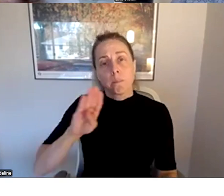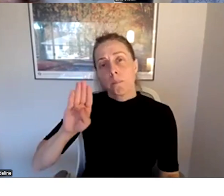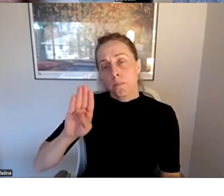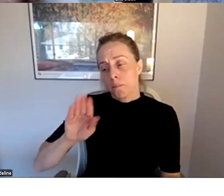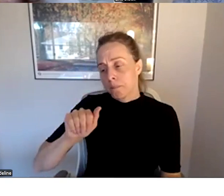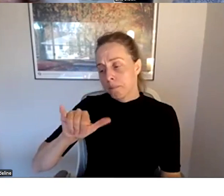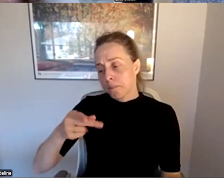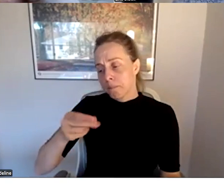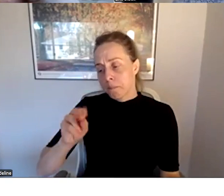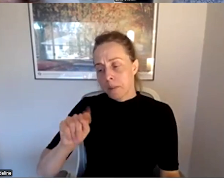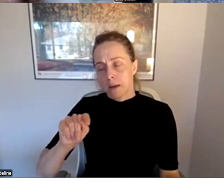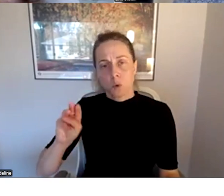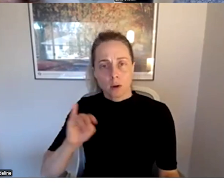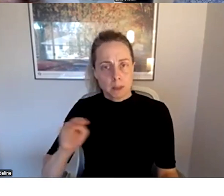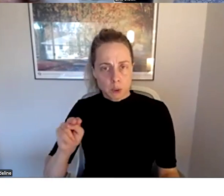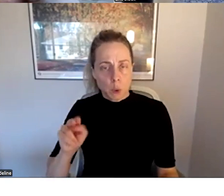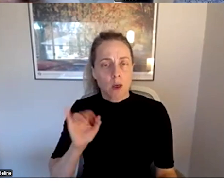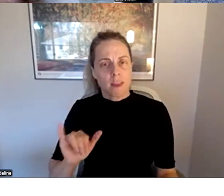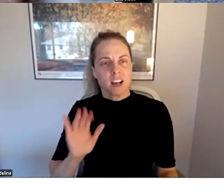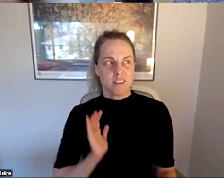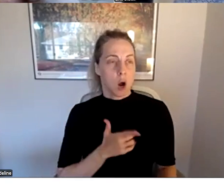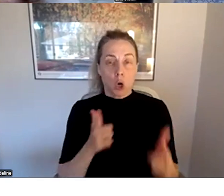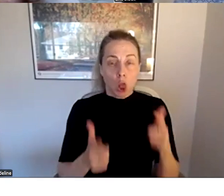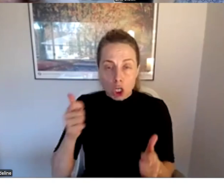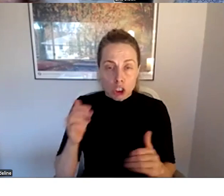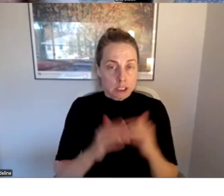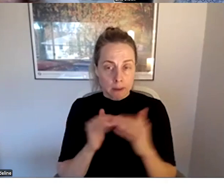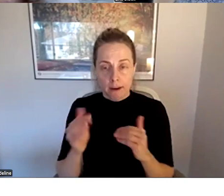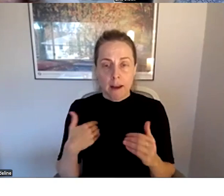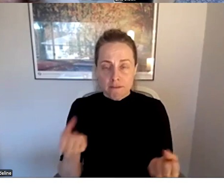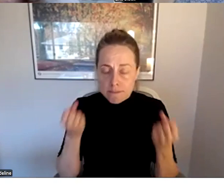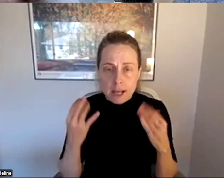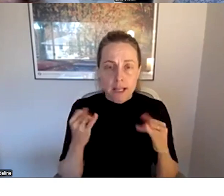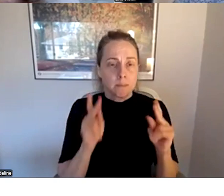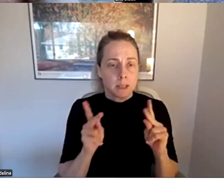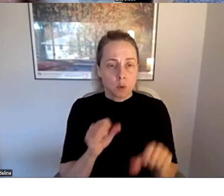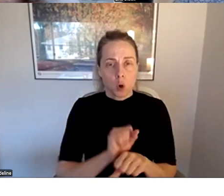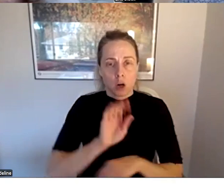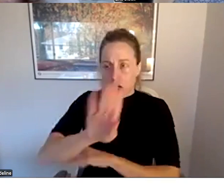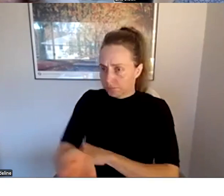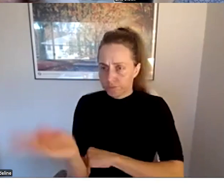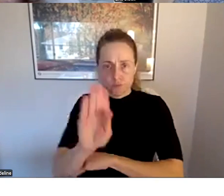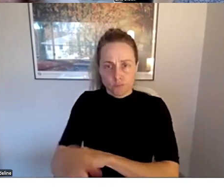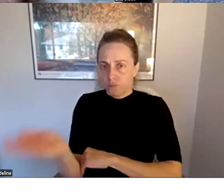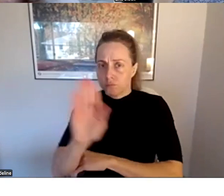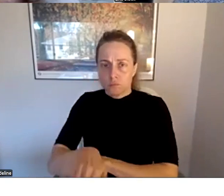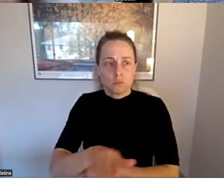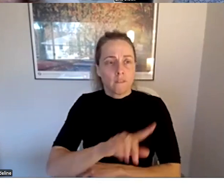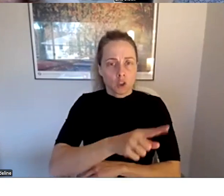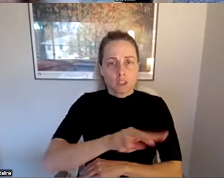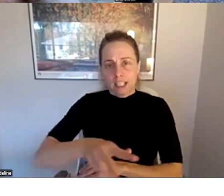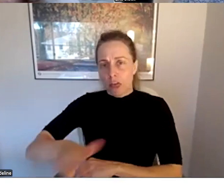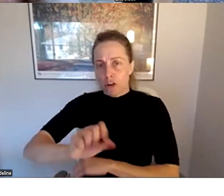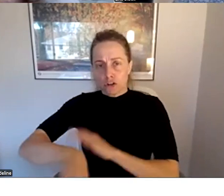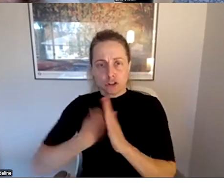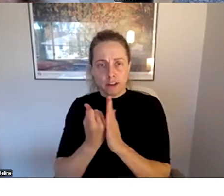our largest plant, and you've got so many individuals working around the clock, third shift into first shift into second shift